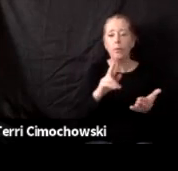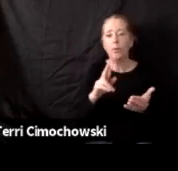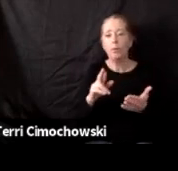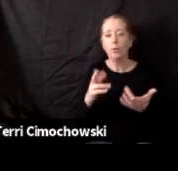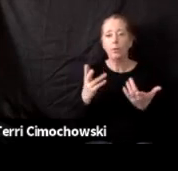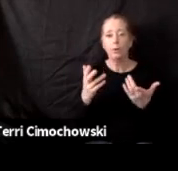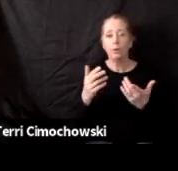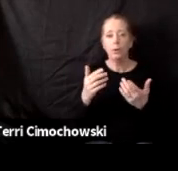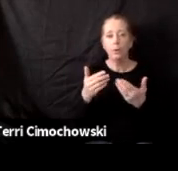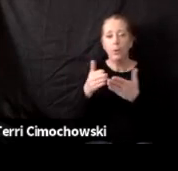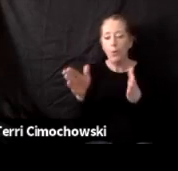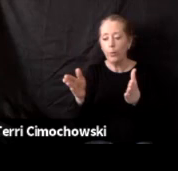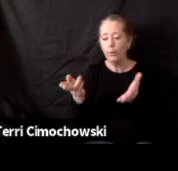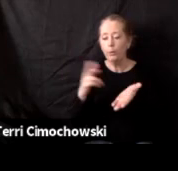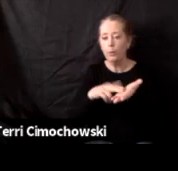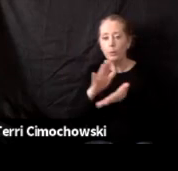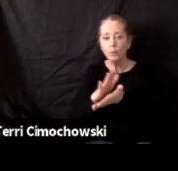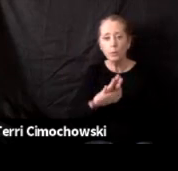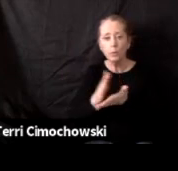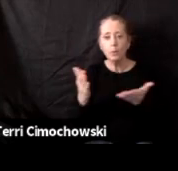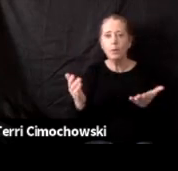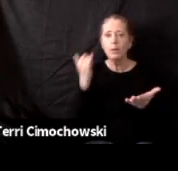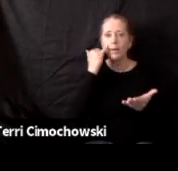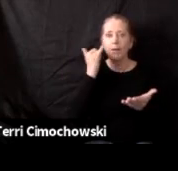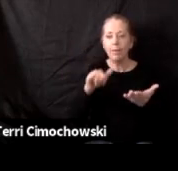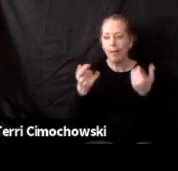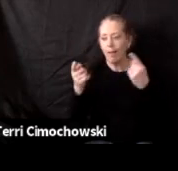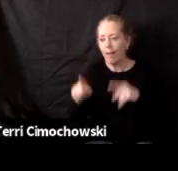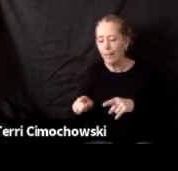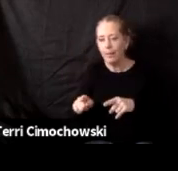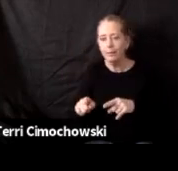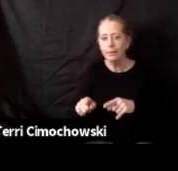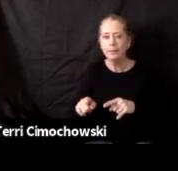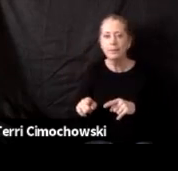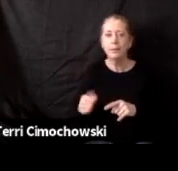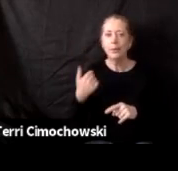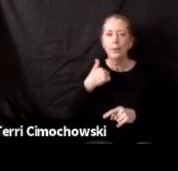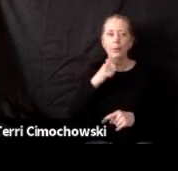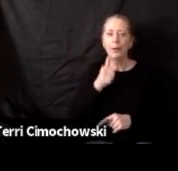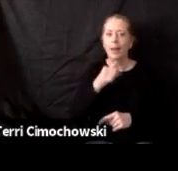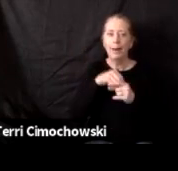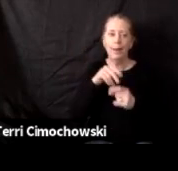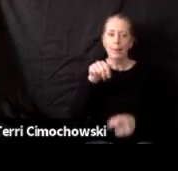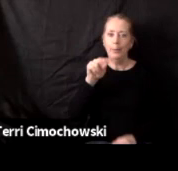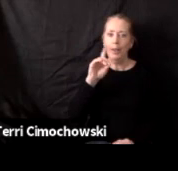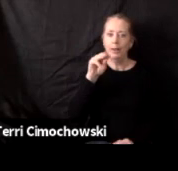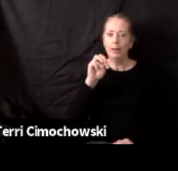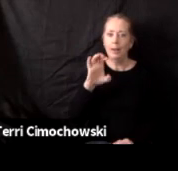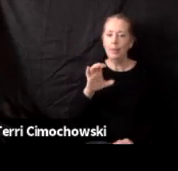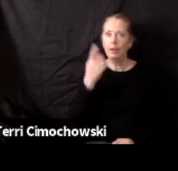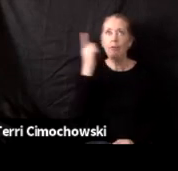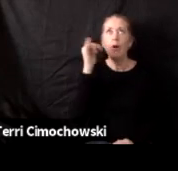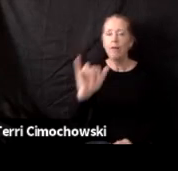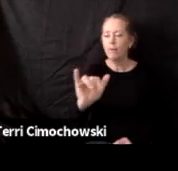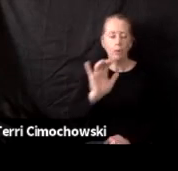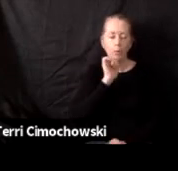So when that, if and when that time comes, we won't be in pandemic forever,